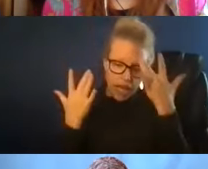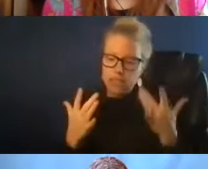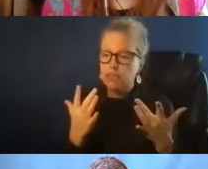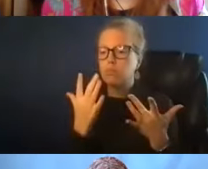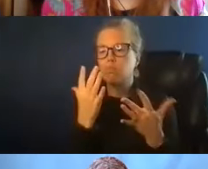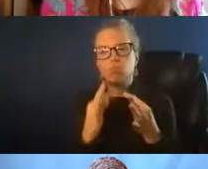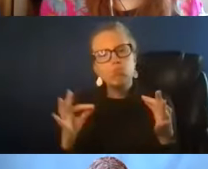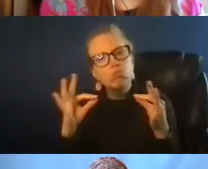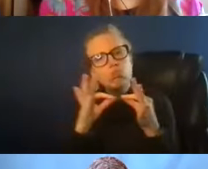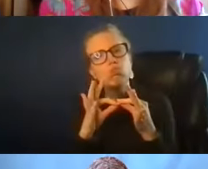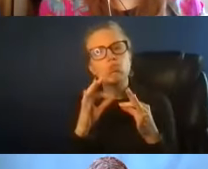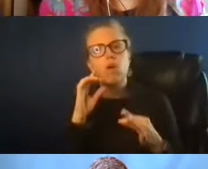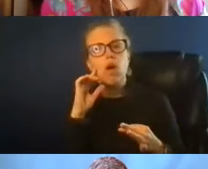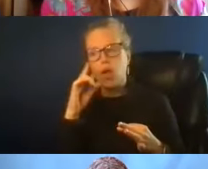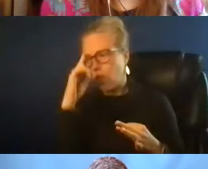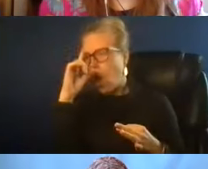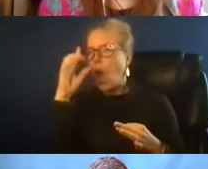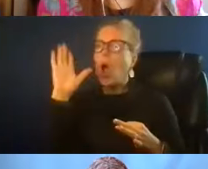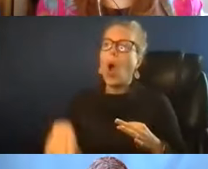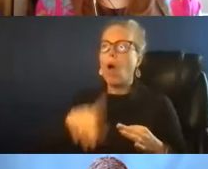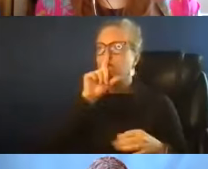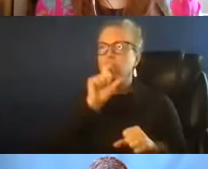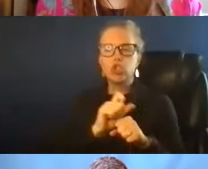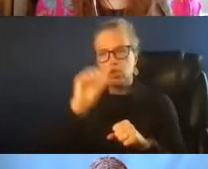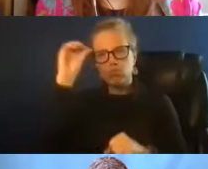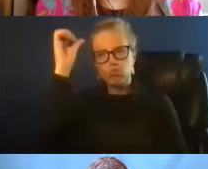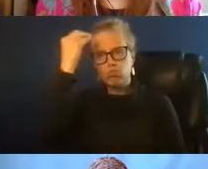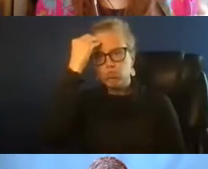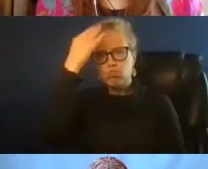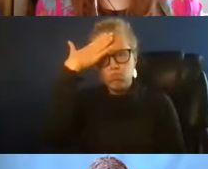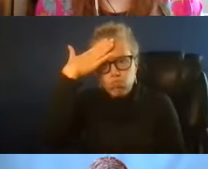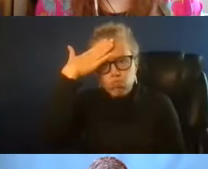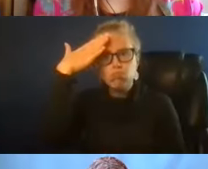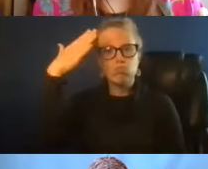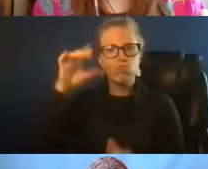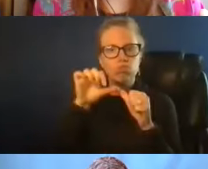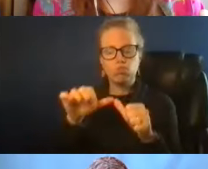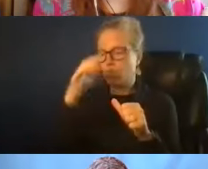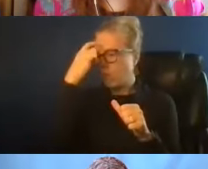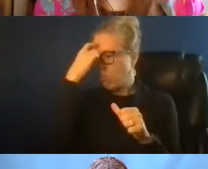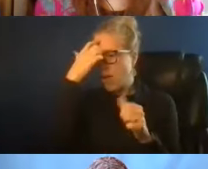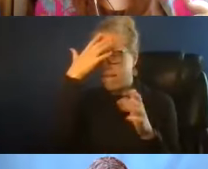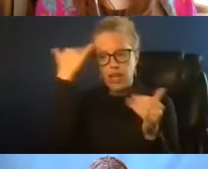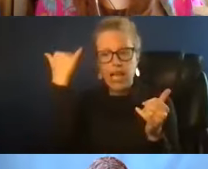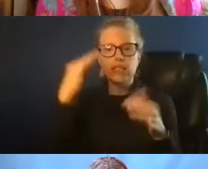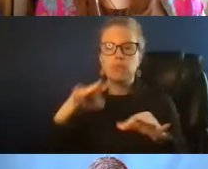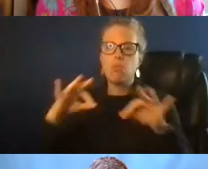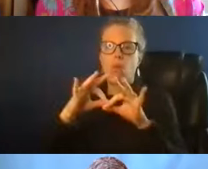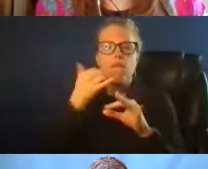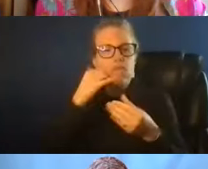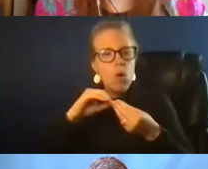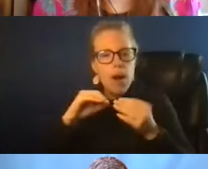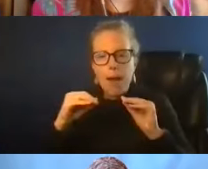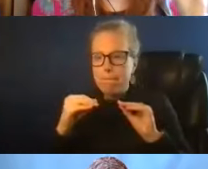that you thought you would remember forever. Your brain forgets important phone numbers.